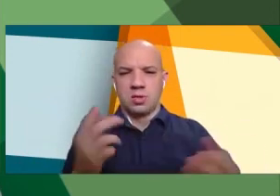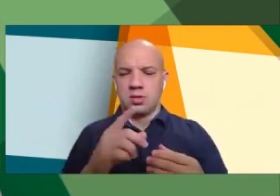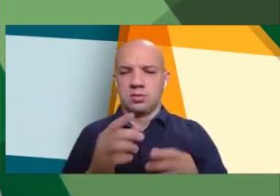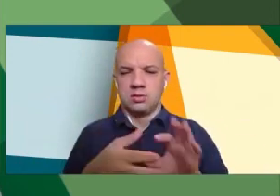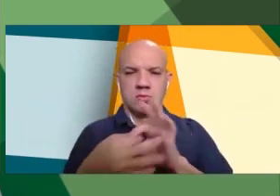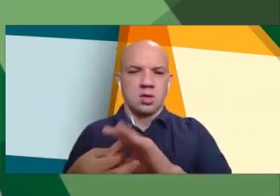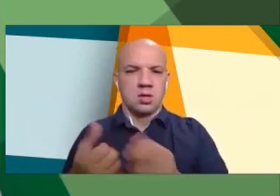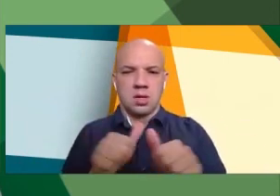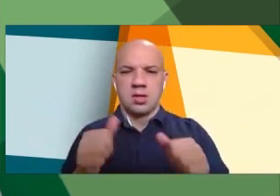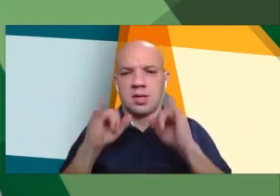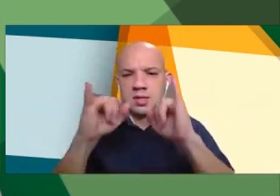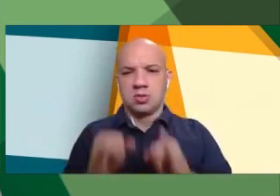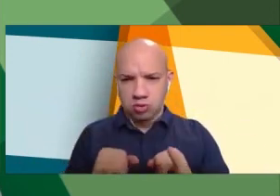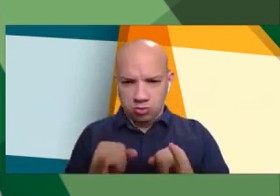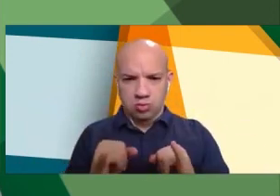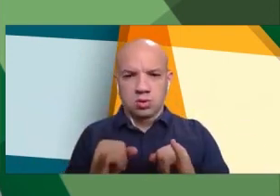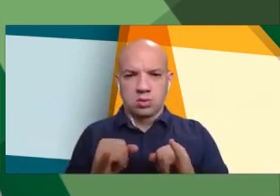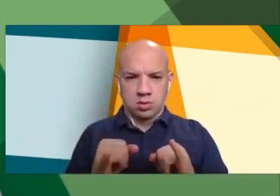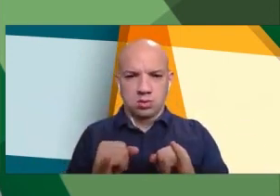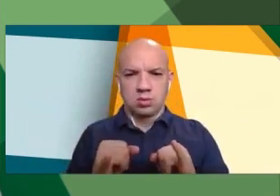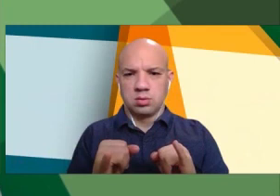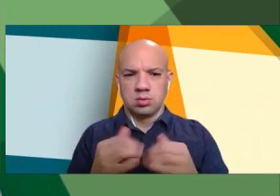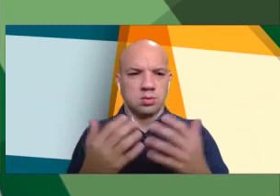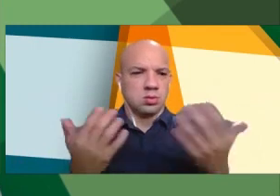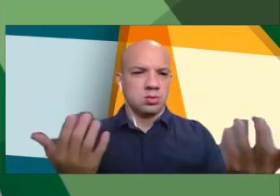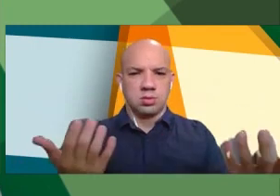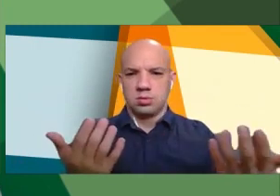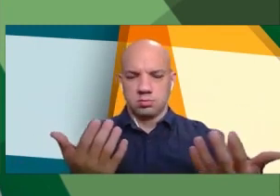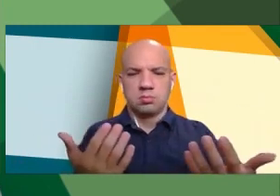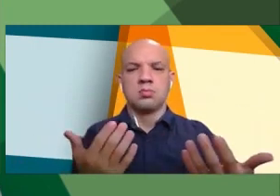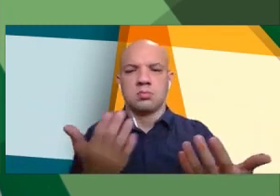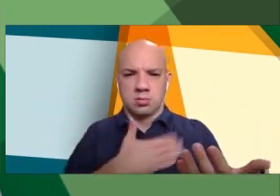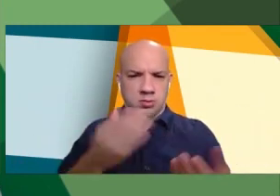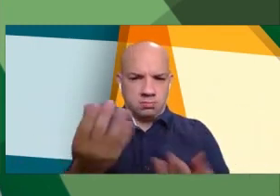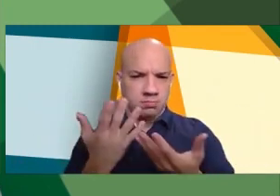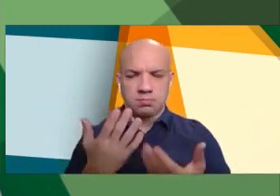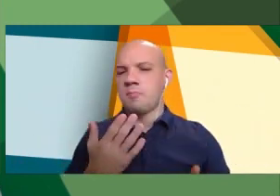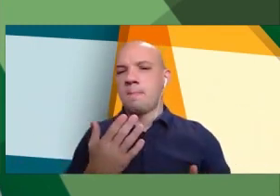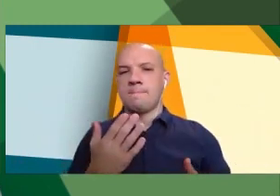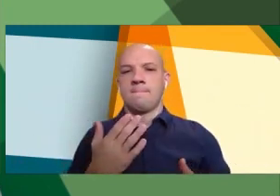instructions including in our RFP. So with that said, thank you